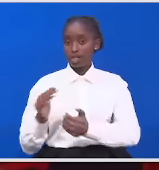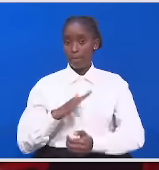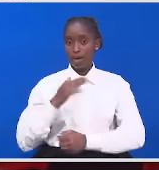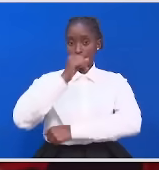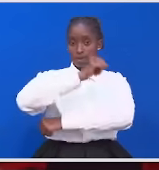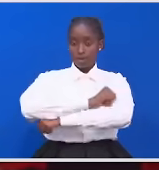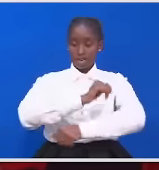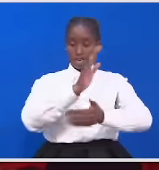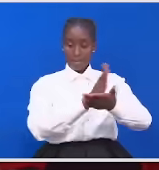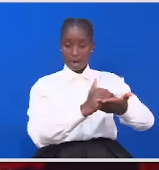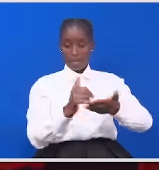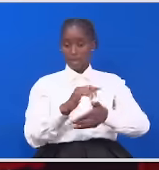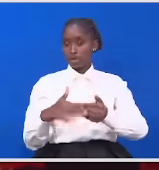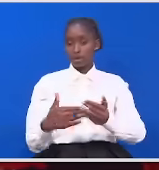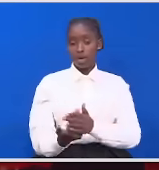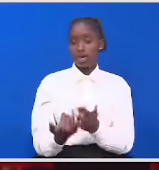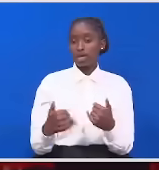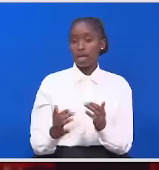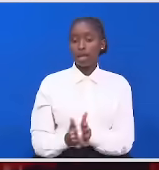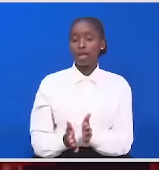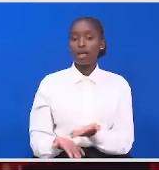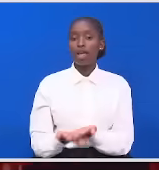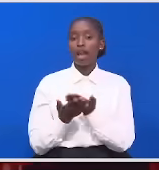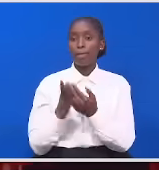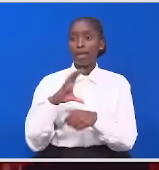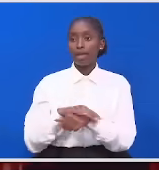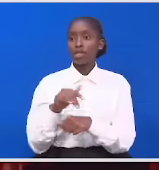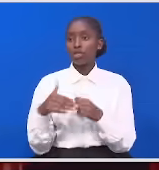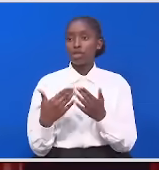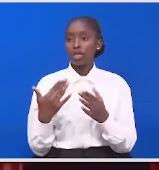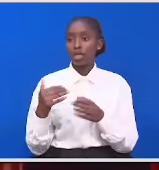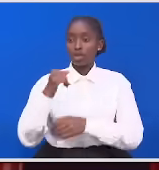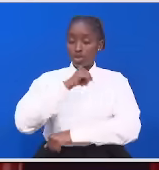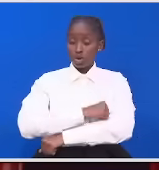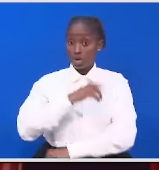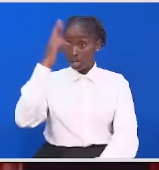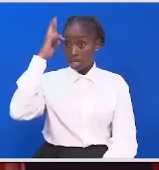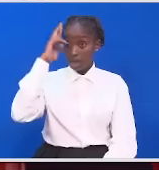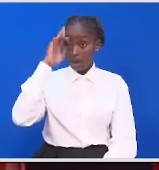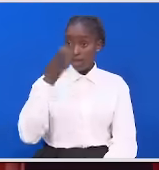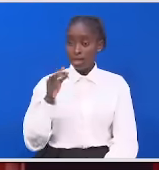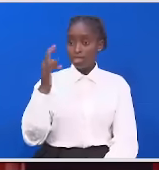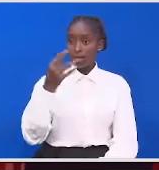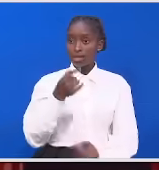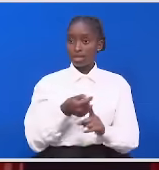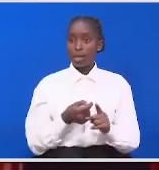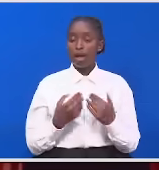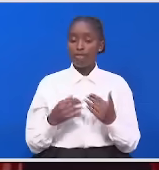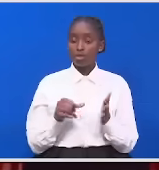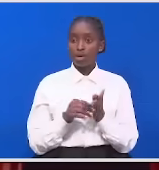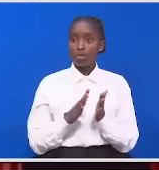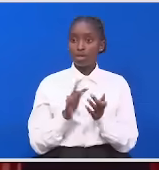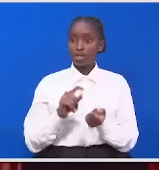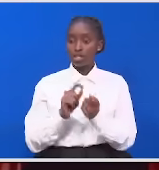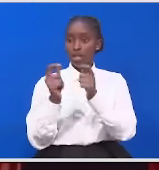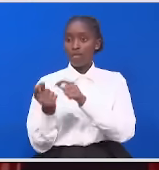the department, au ndio msaidia kunitafutia hata hizo hiyo shule. Remember this third term inakuwaga na shida ya transfers, but I was